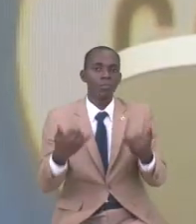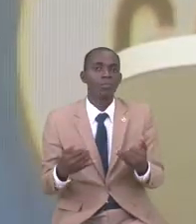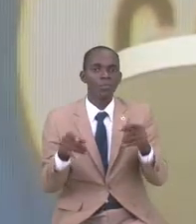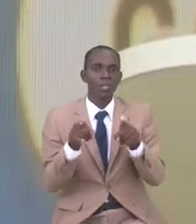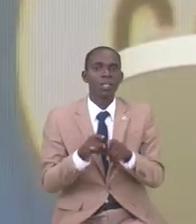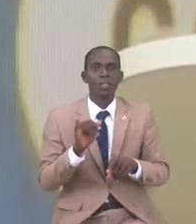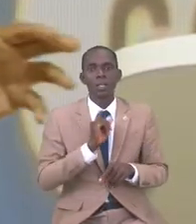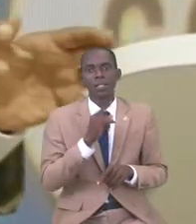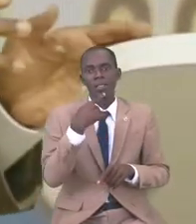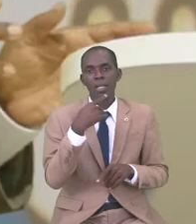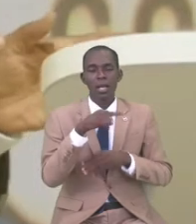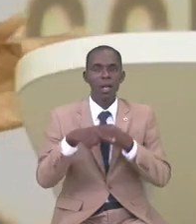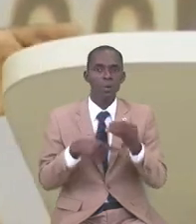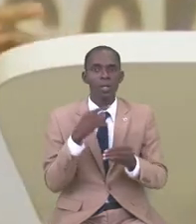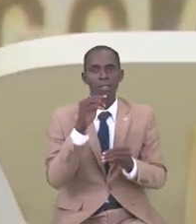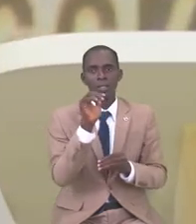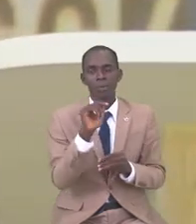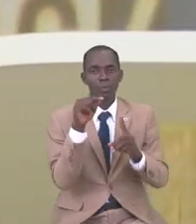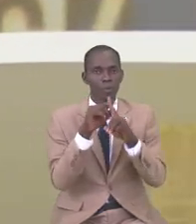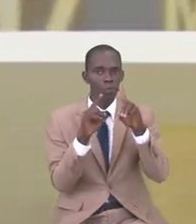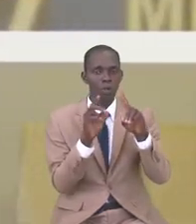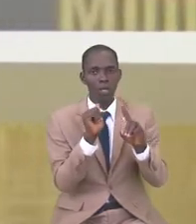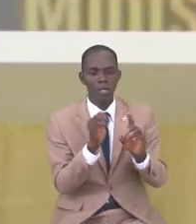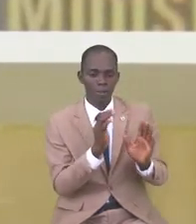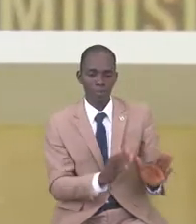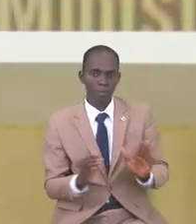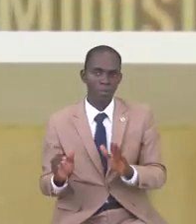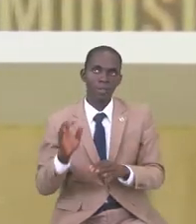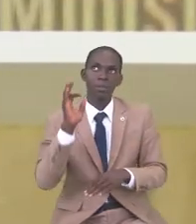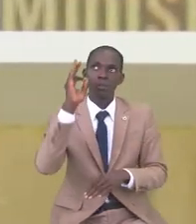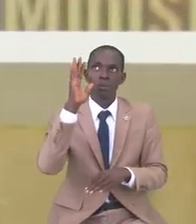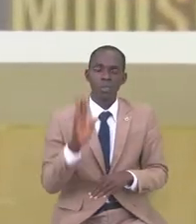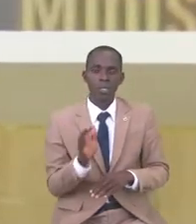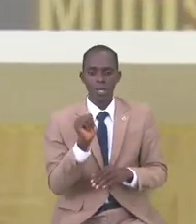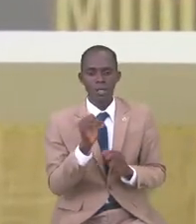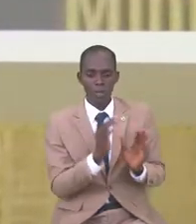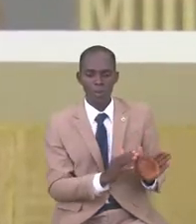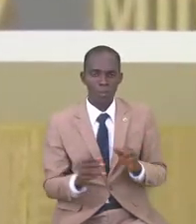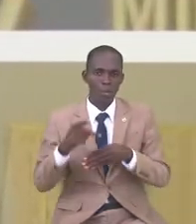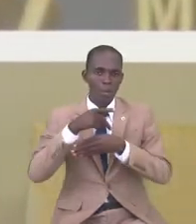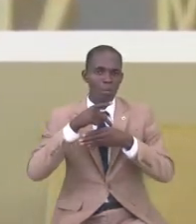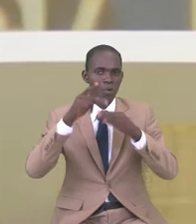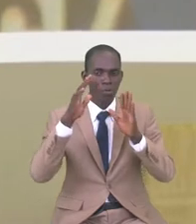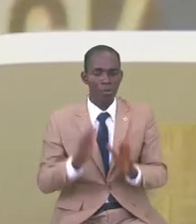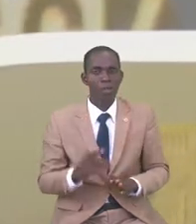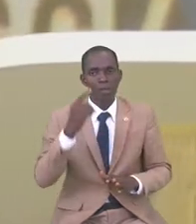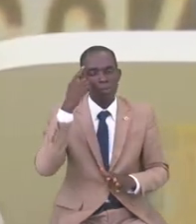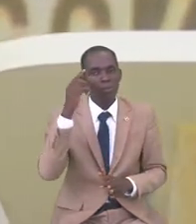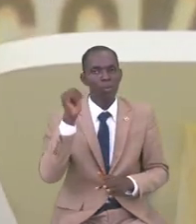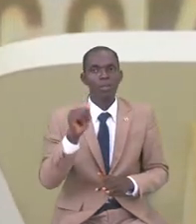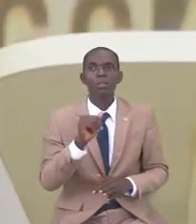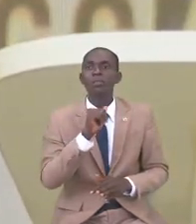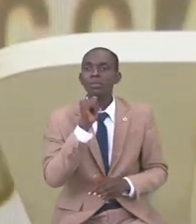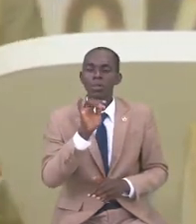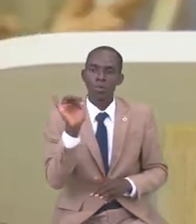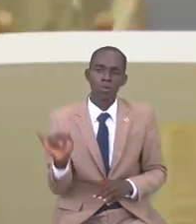talk about a prepared minister, a prepared professional for an uncommon task, there